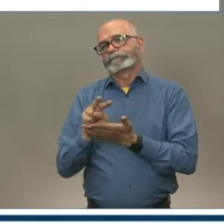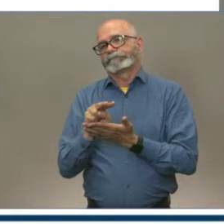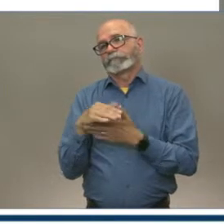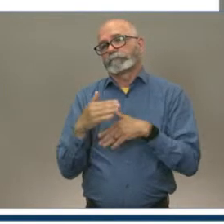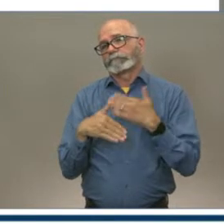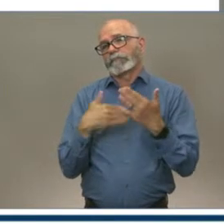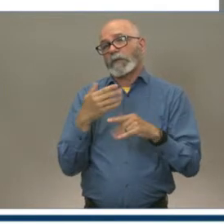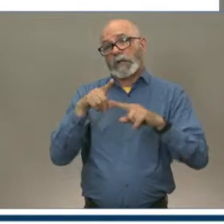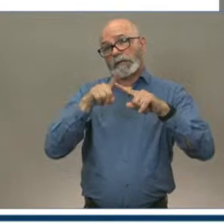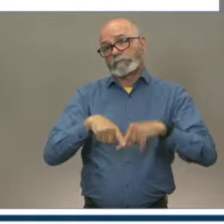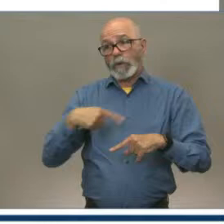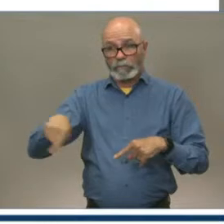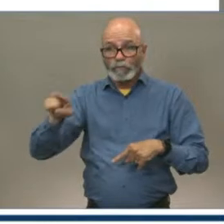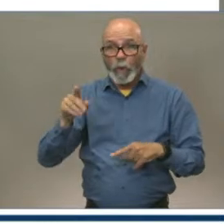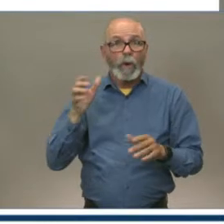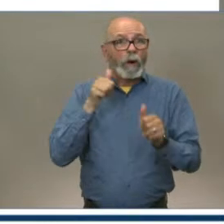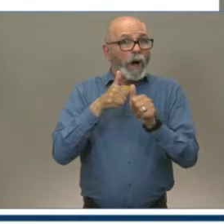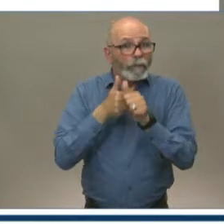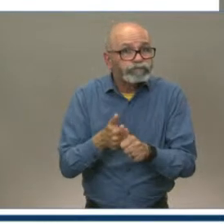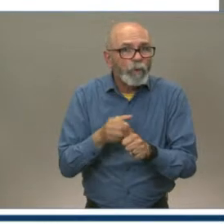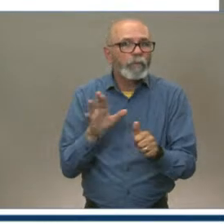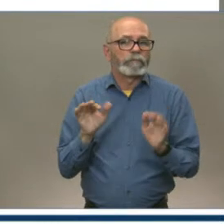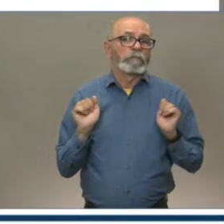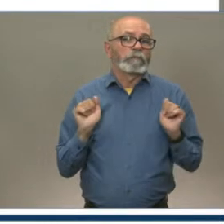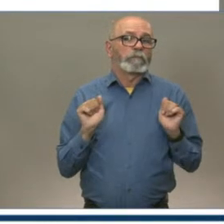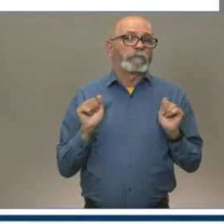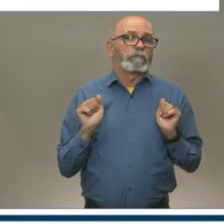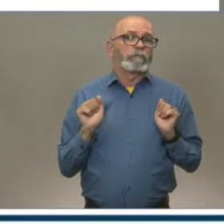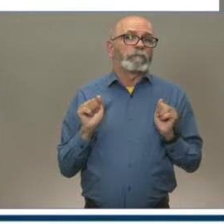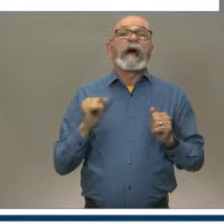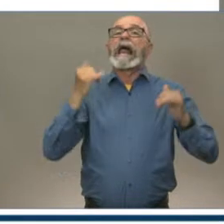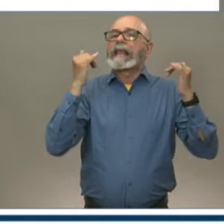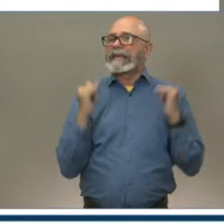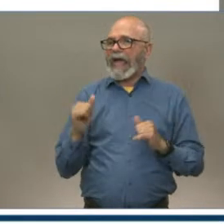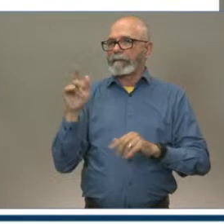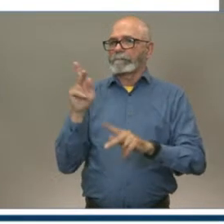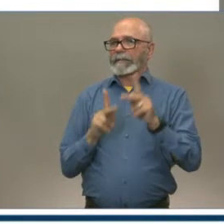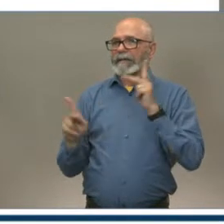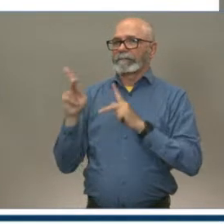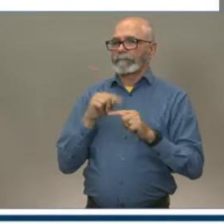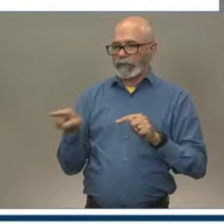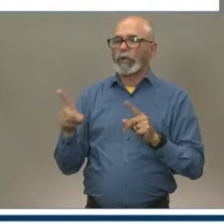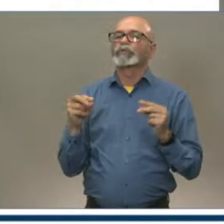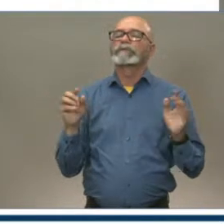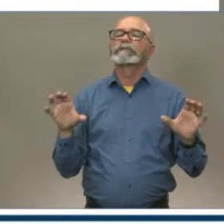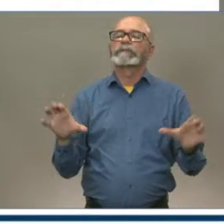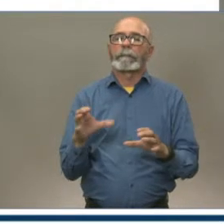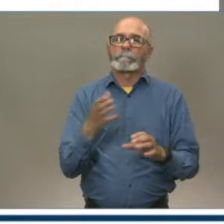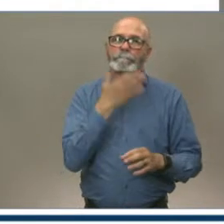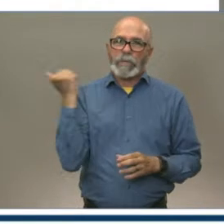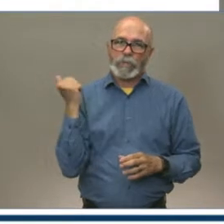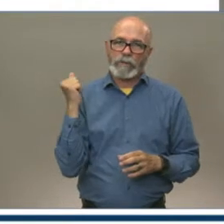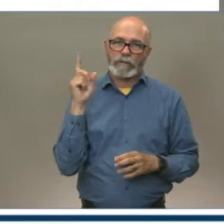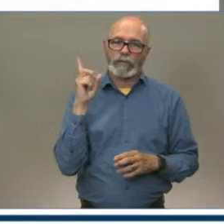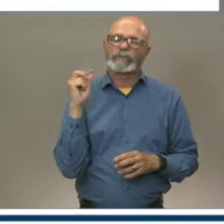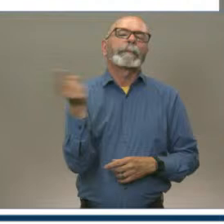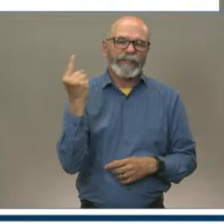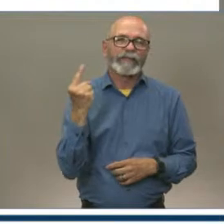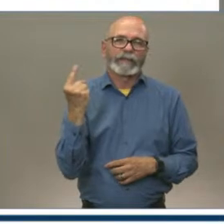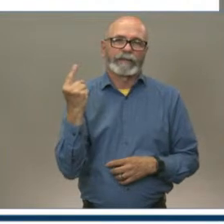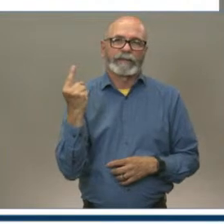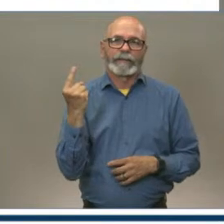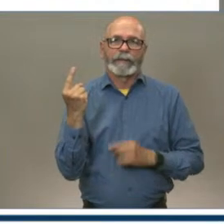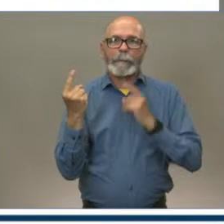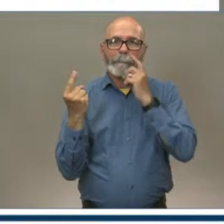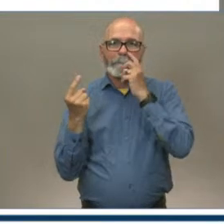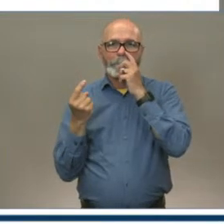Scotian. Now is the time for each of us to be our best. I was asked yesterday about the COVID storm.